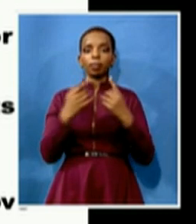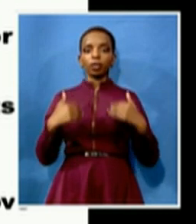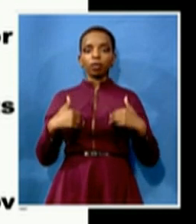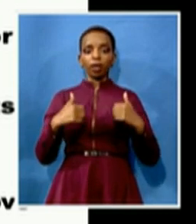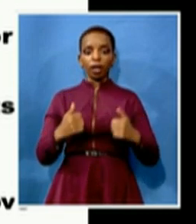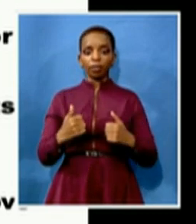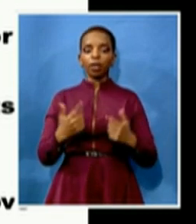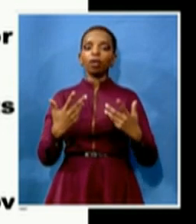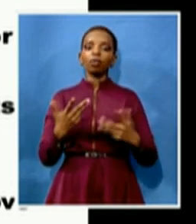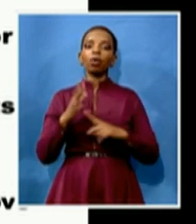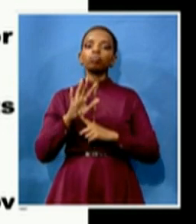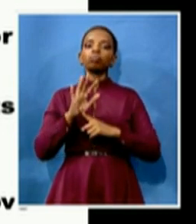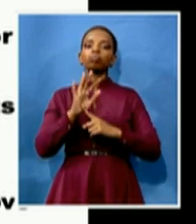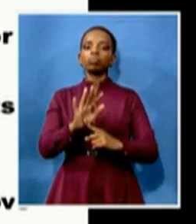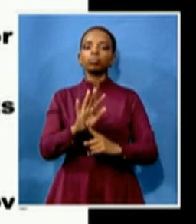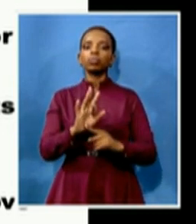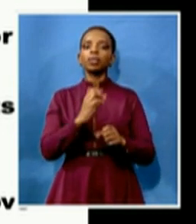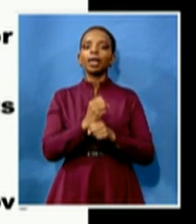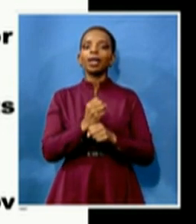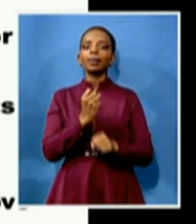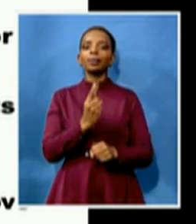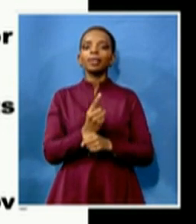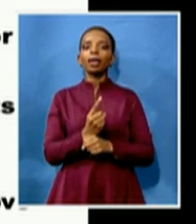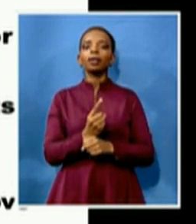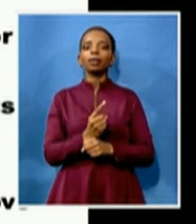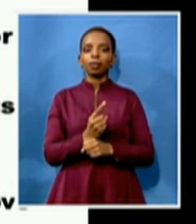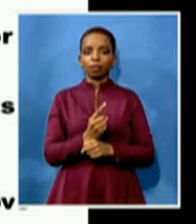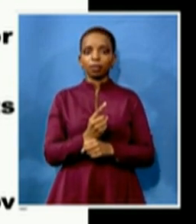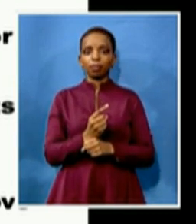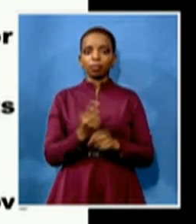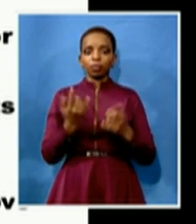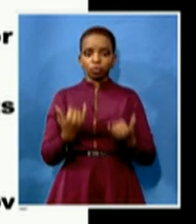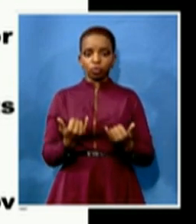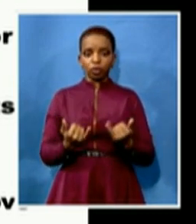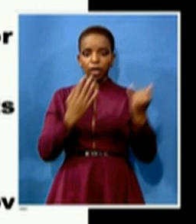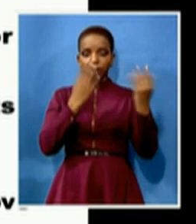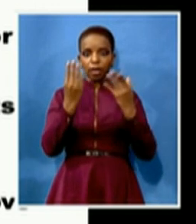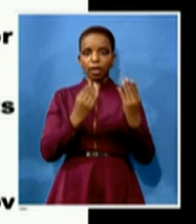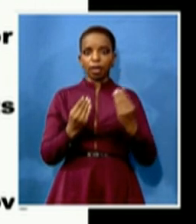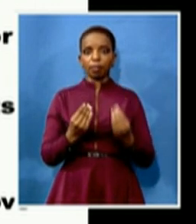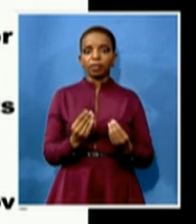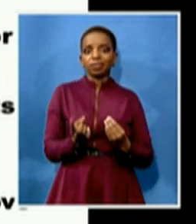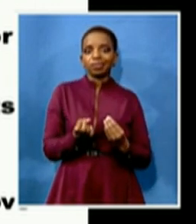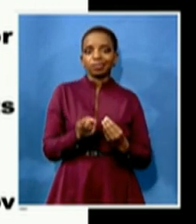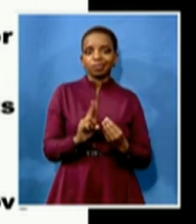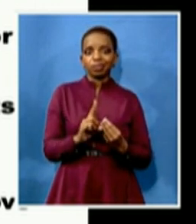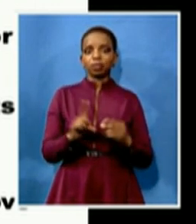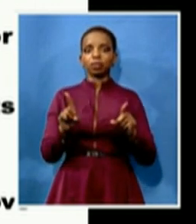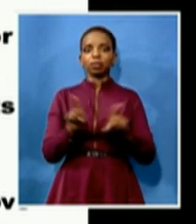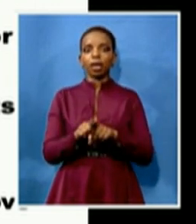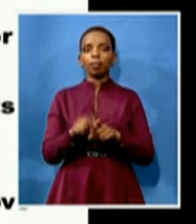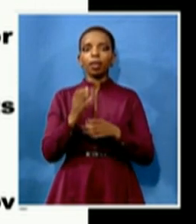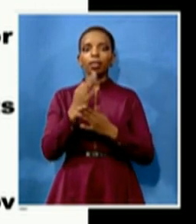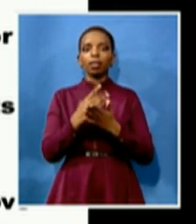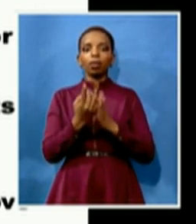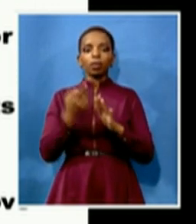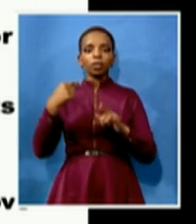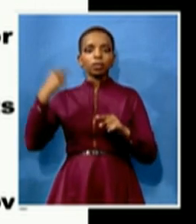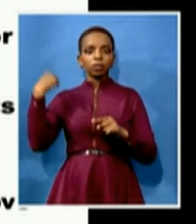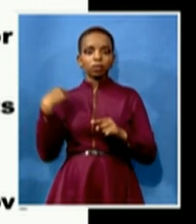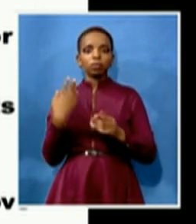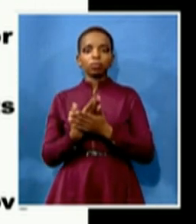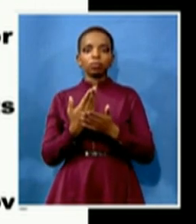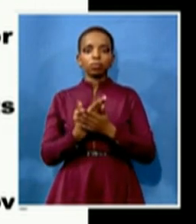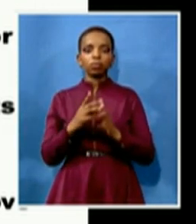as per today's numbers and as per the last 3 weeks, seems to be ready to go to a lower level, level 3. Thank you.